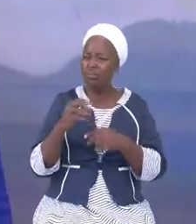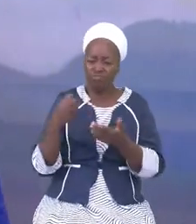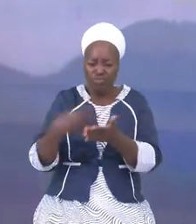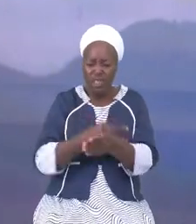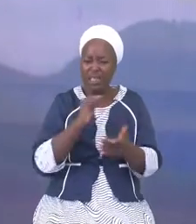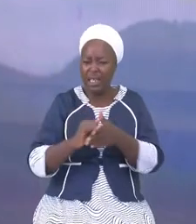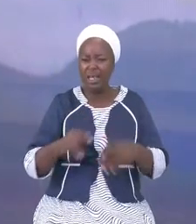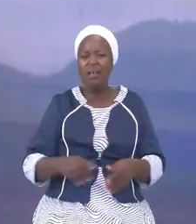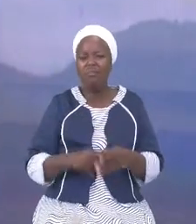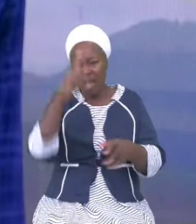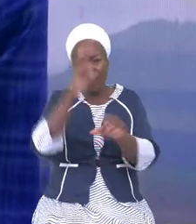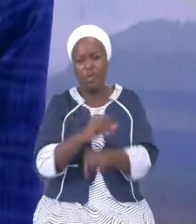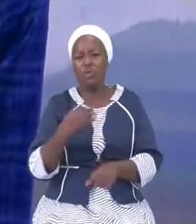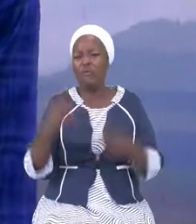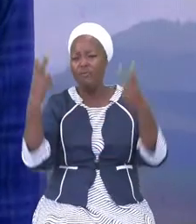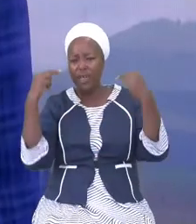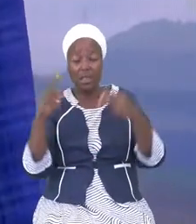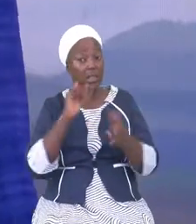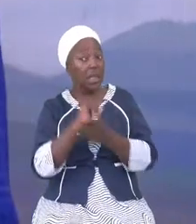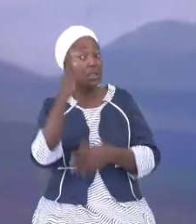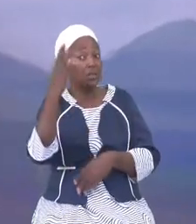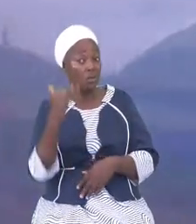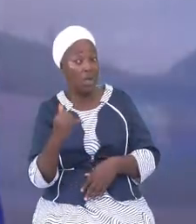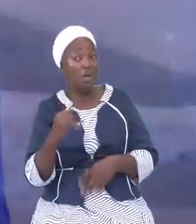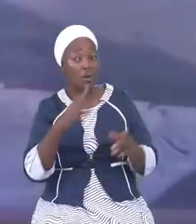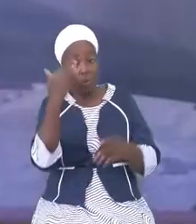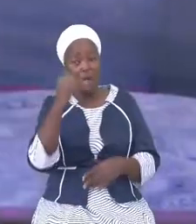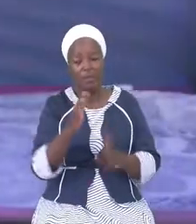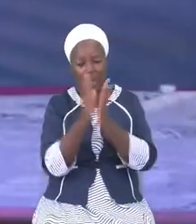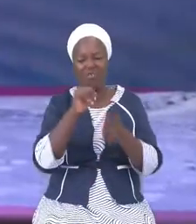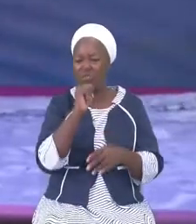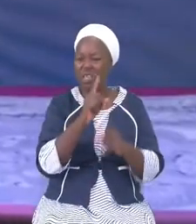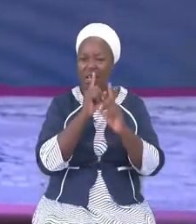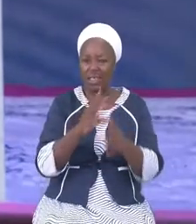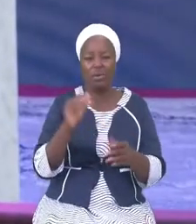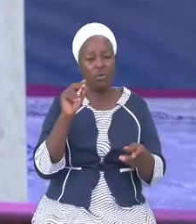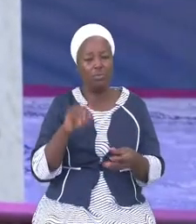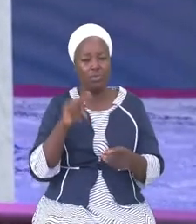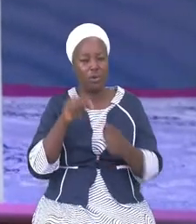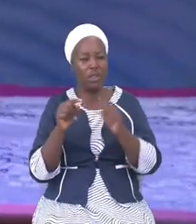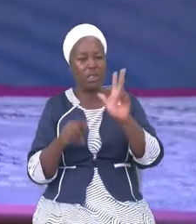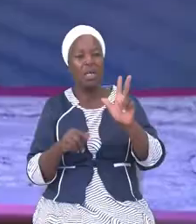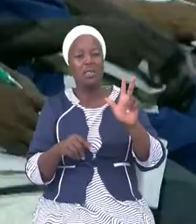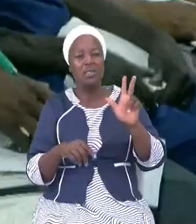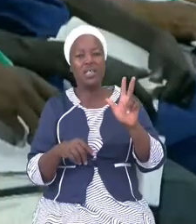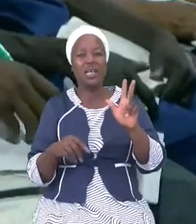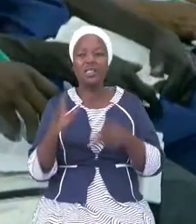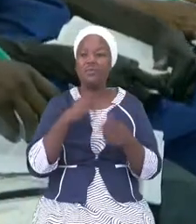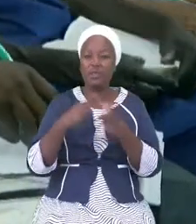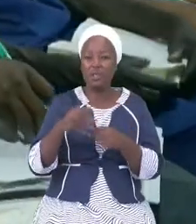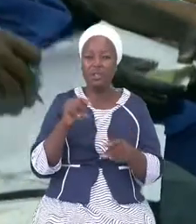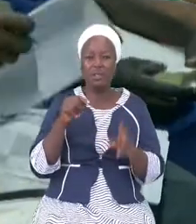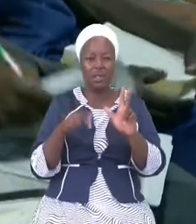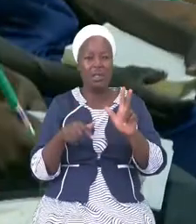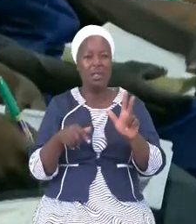lifestyle vanities. That's where why prayer are not, is not answered. Point number three here. In number three,